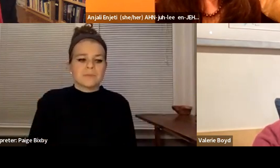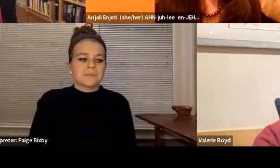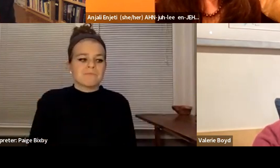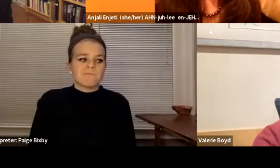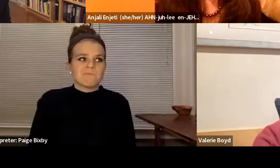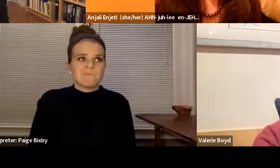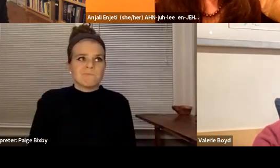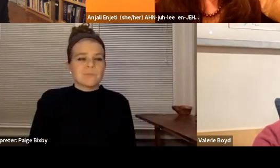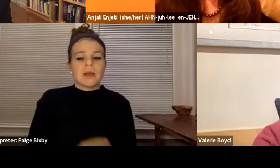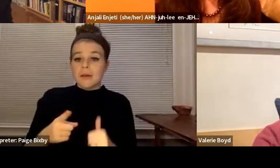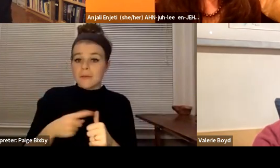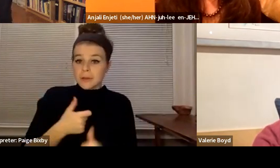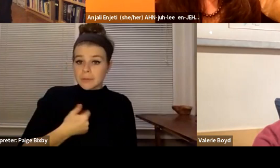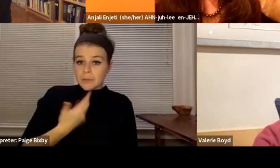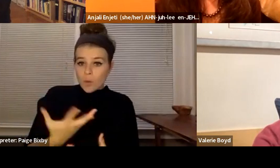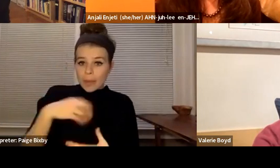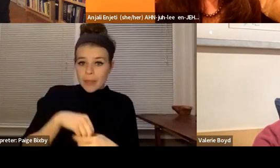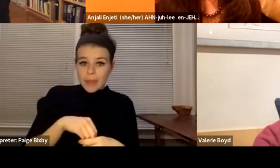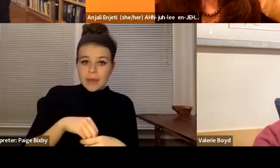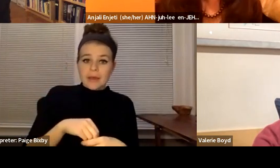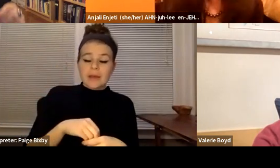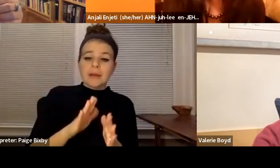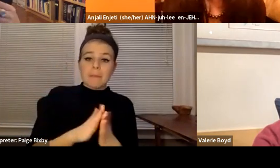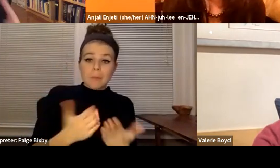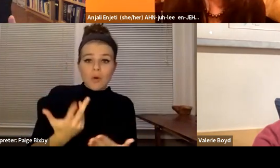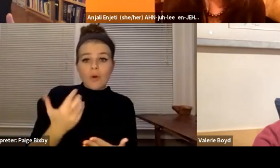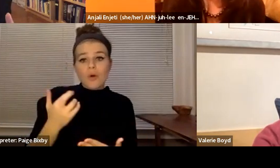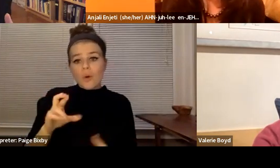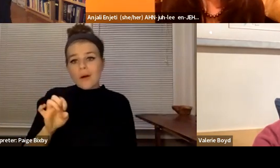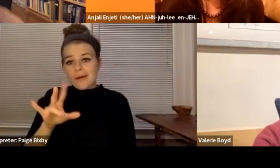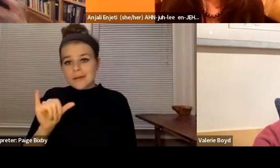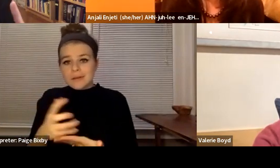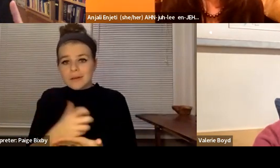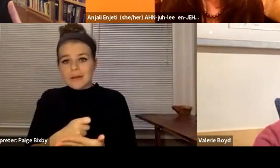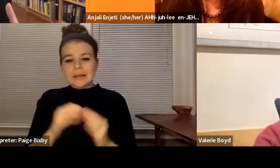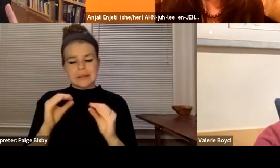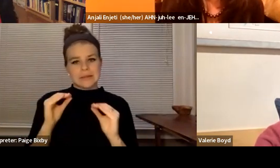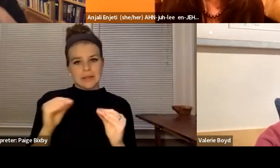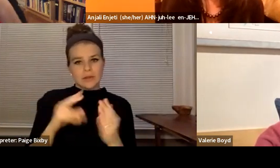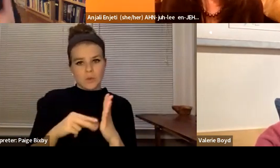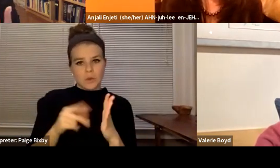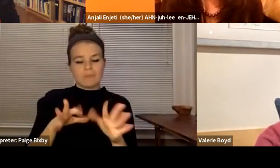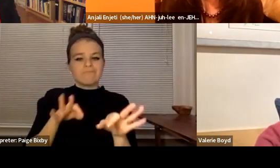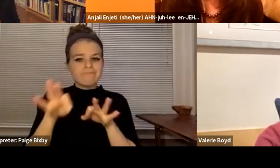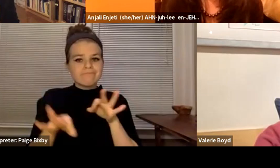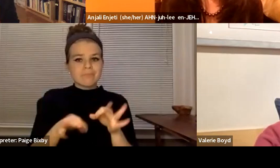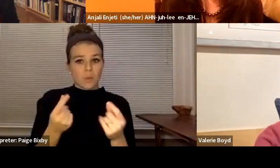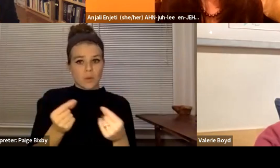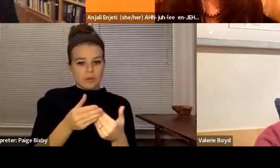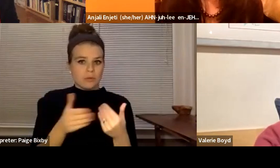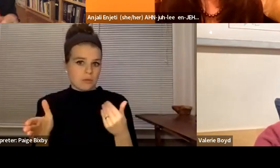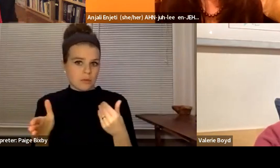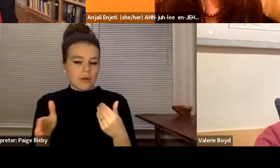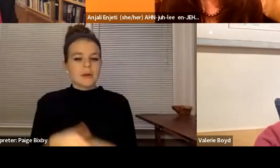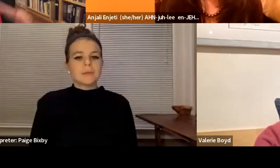the first poem in a book of poems, or maybe the first essay in a book of essays, is teaching the reader, like, this is where we're going. And there are elements